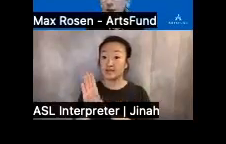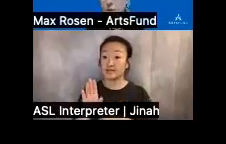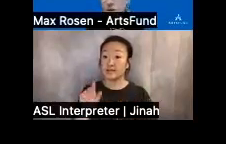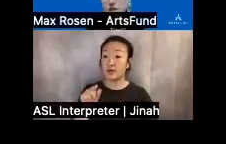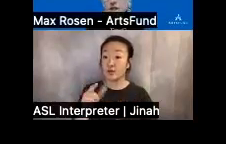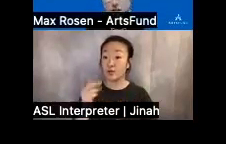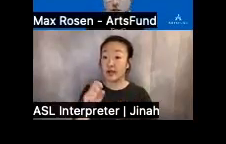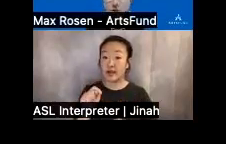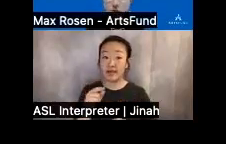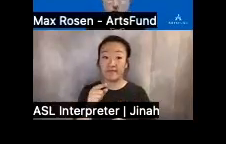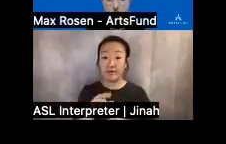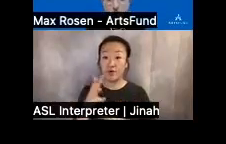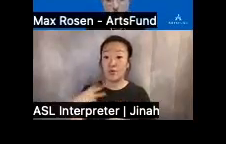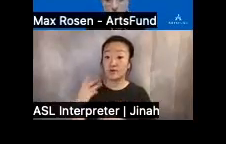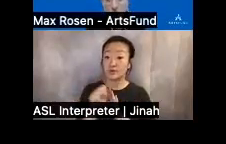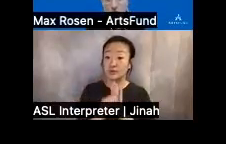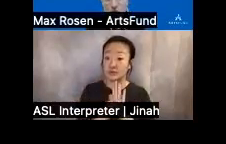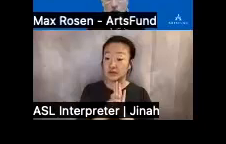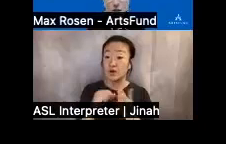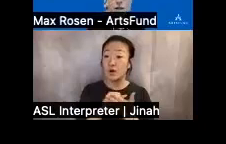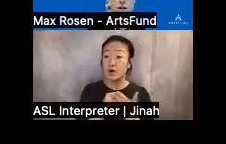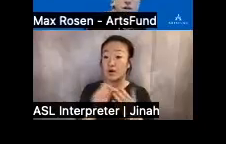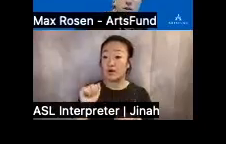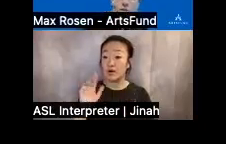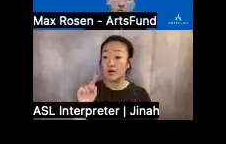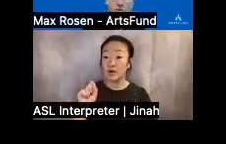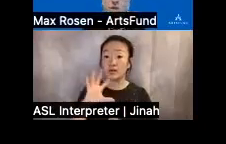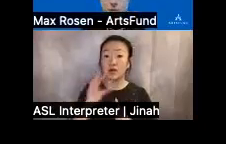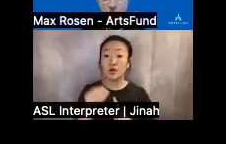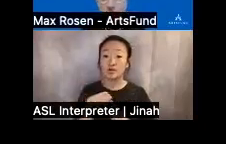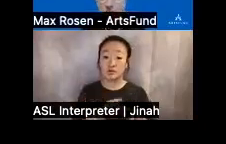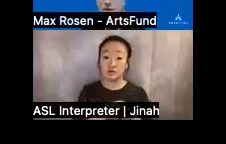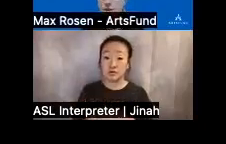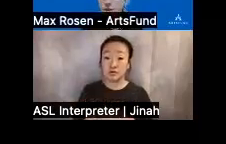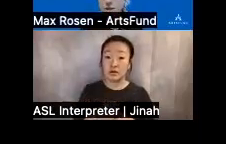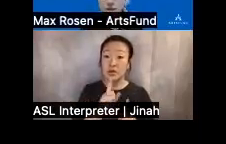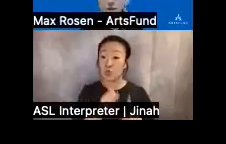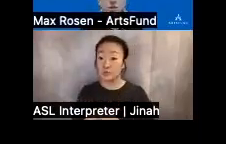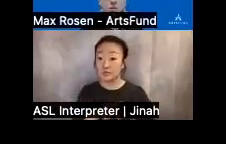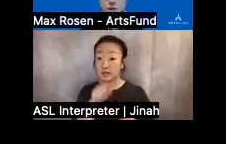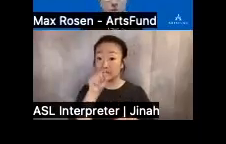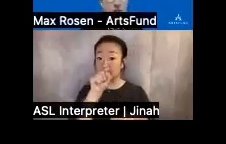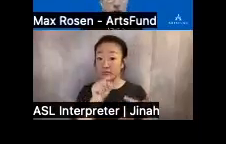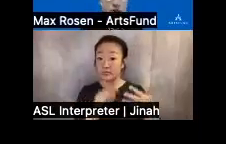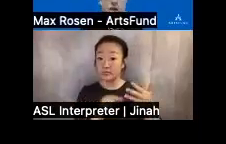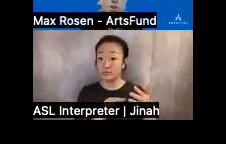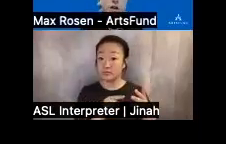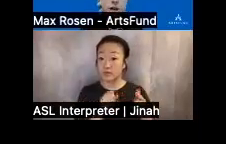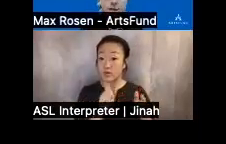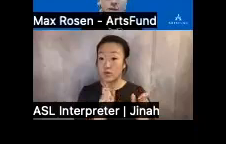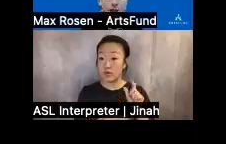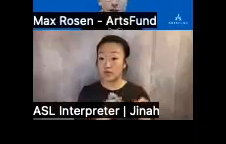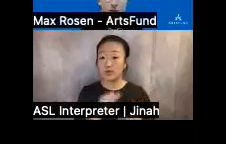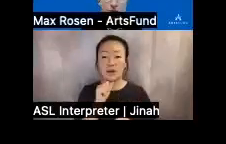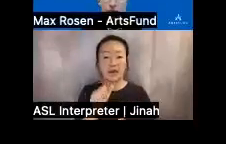have on Washington State's arts and culture sector. Your responses to the following questions will not be scored and do not